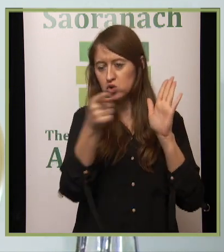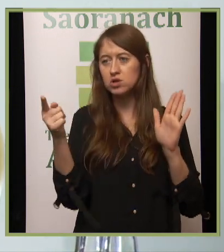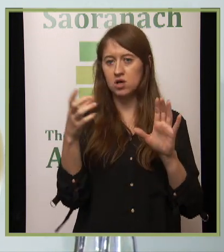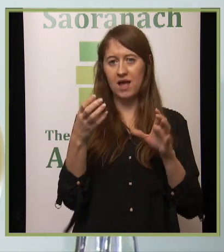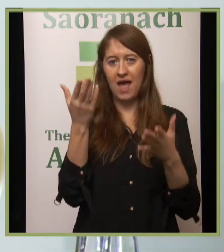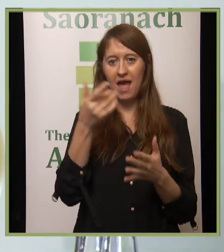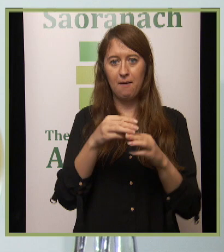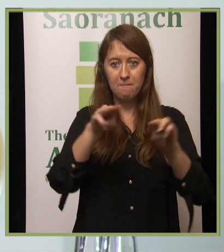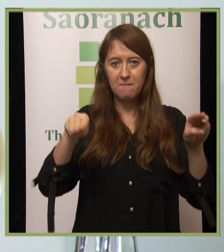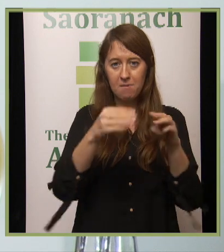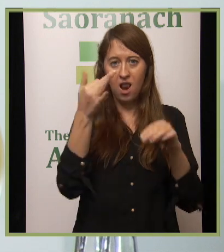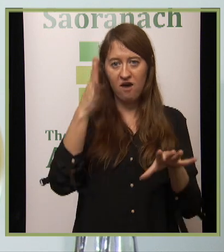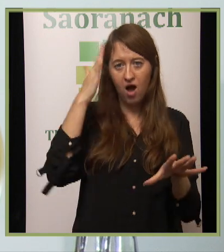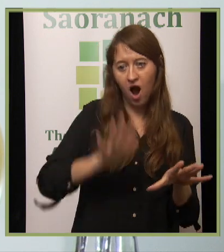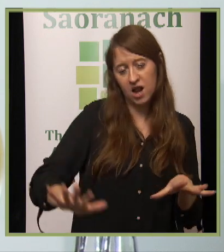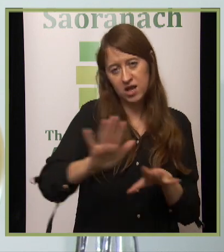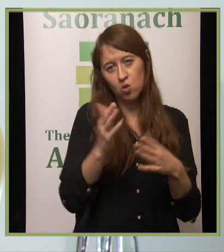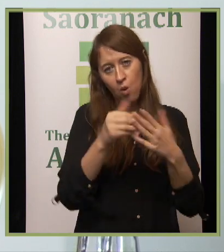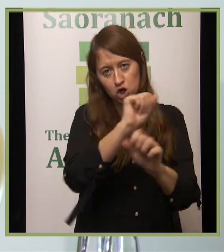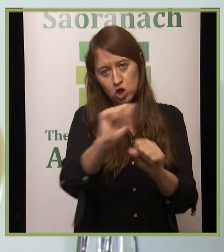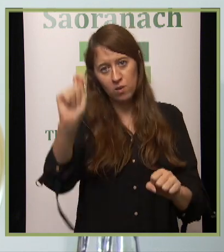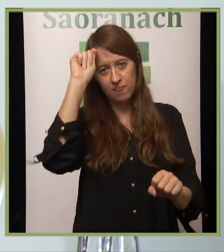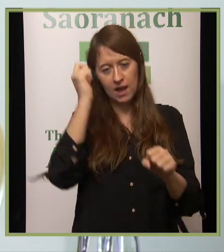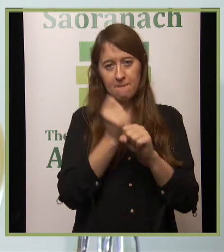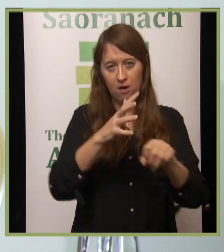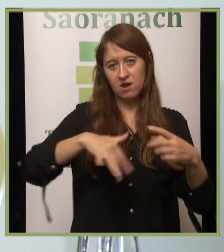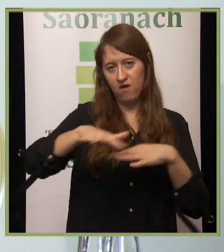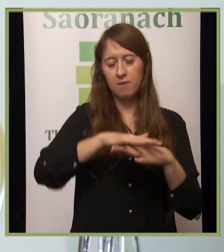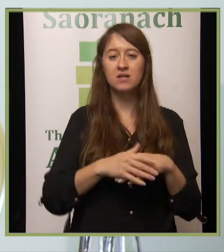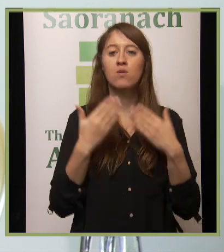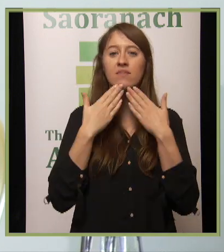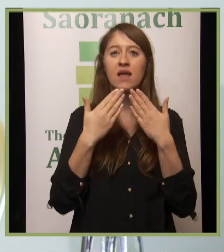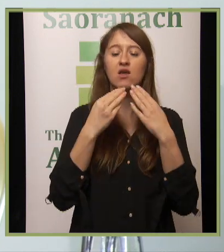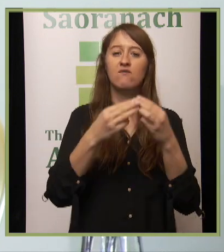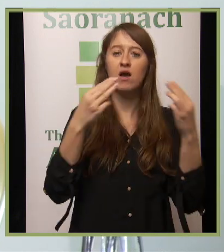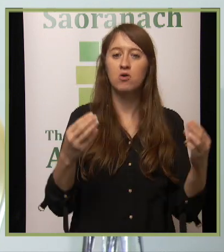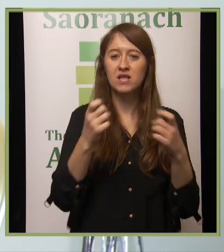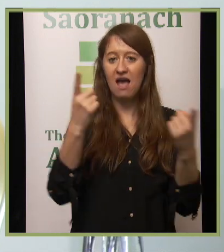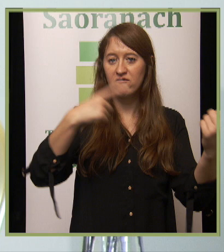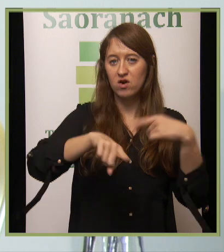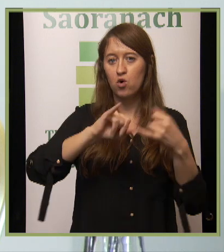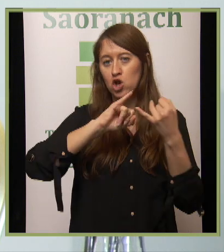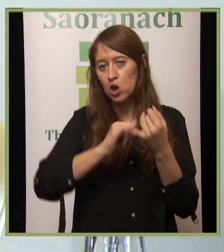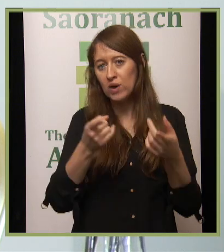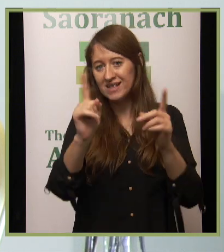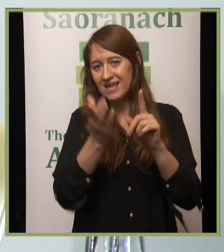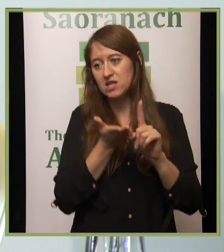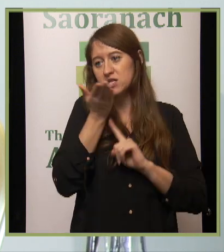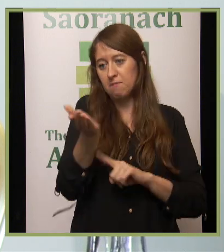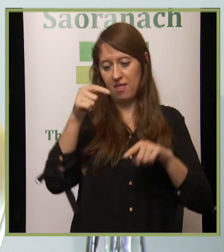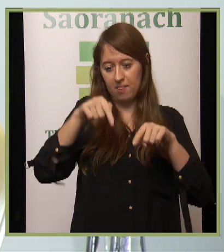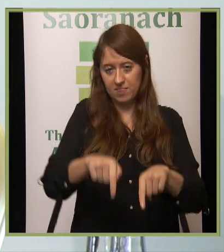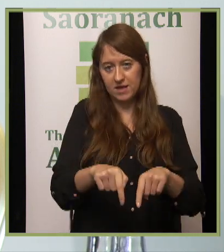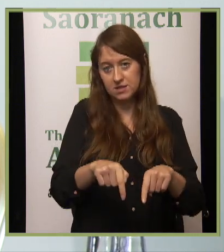the environment, maybe more so than we thought originally. So thank you to everyone who did submit to this assembly, and they will obviously all be